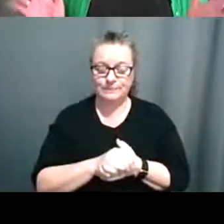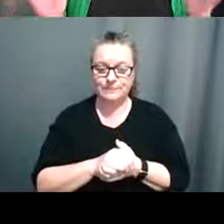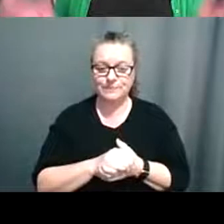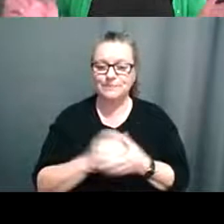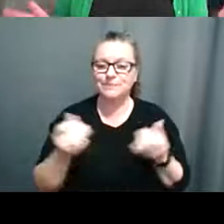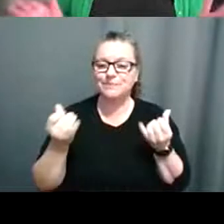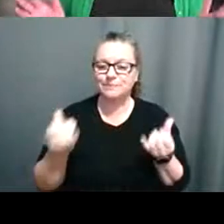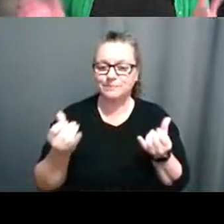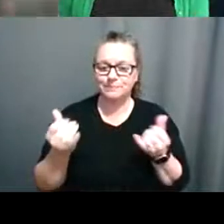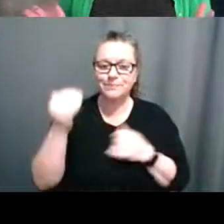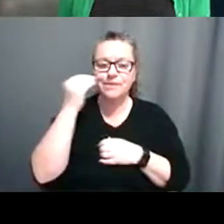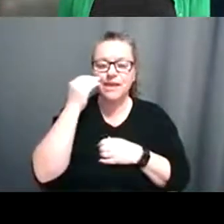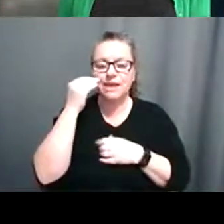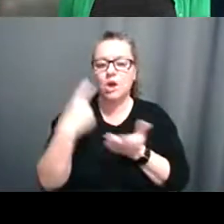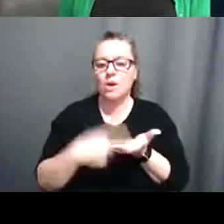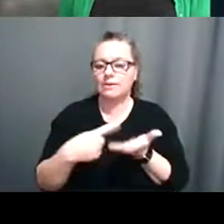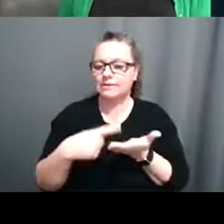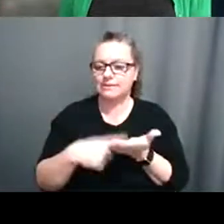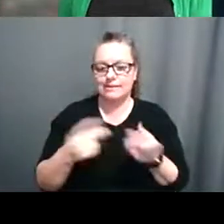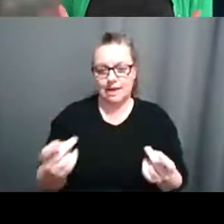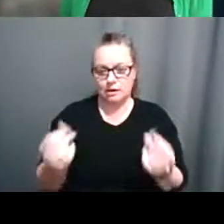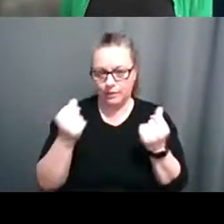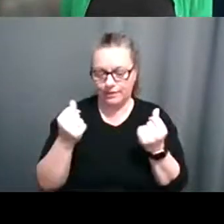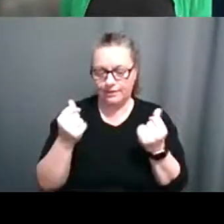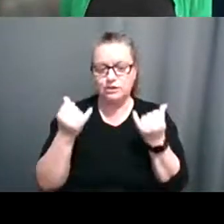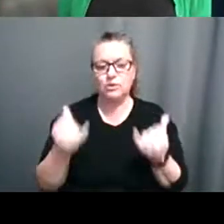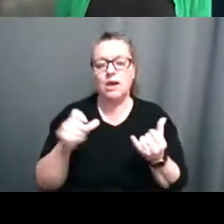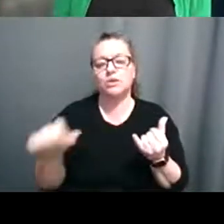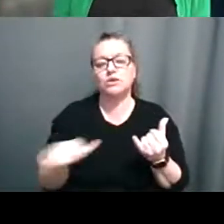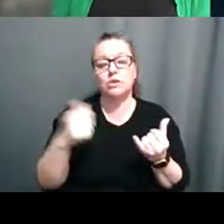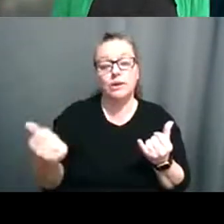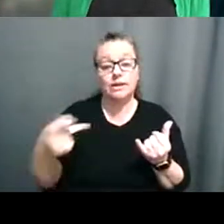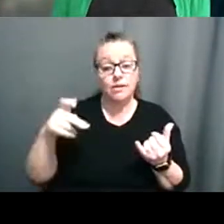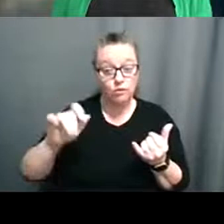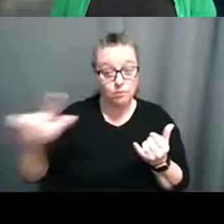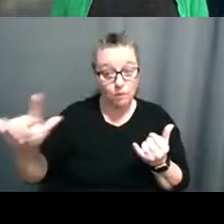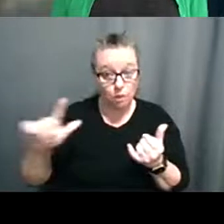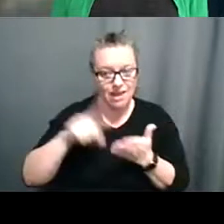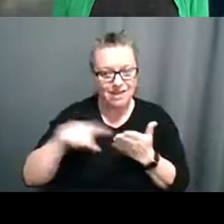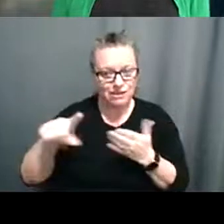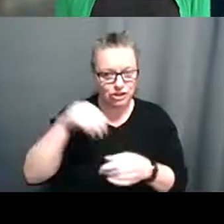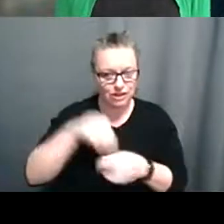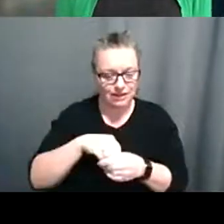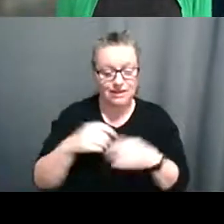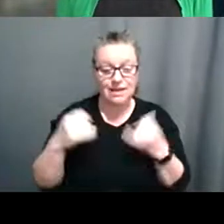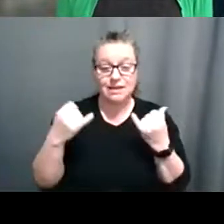So I know I went over that pretty quickly. So let's do another poll and check in. This time, select all that